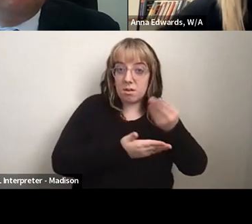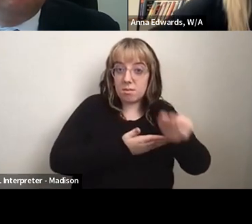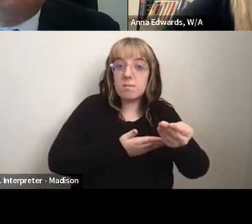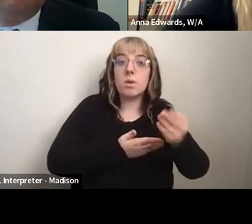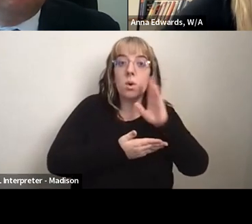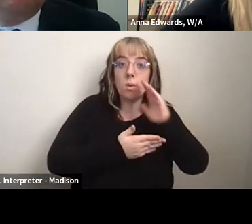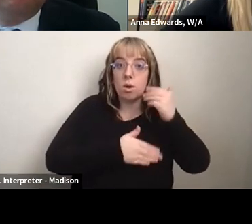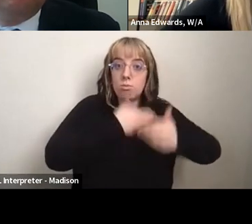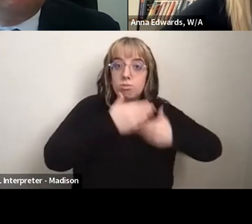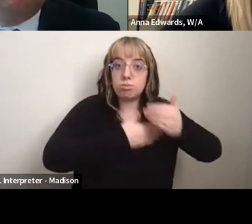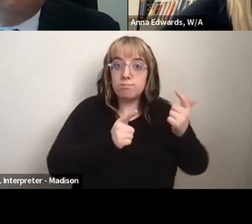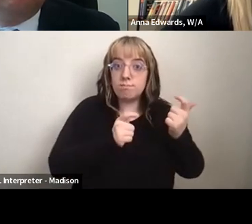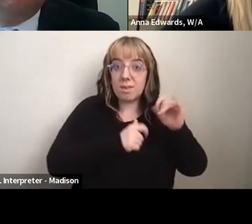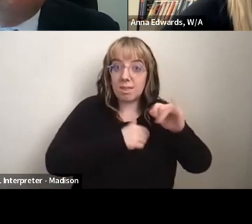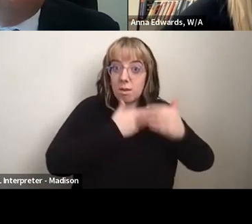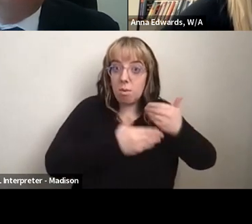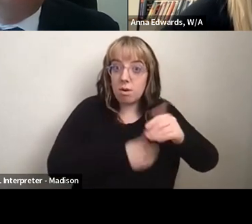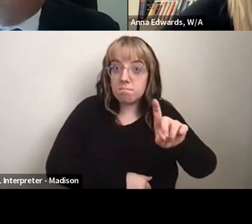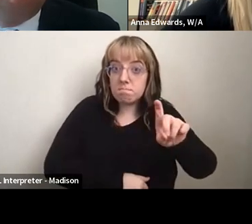accelerated that process?